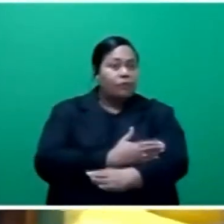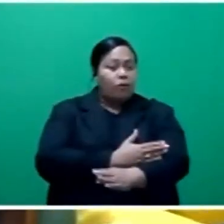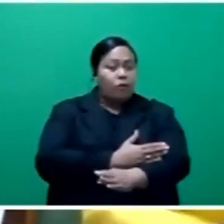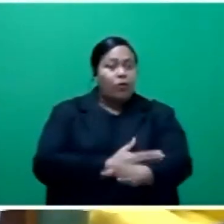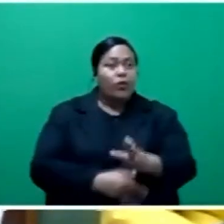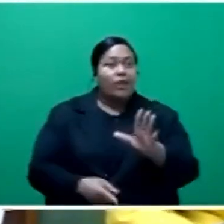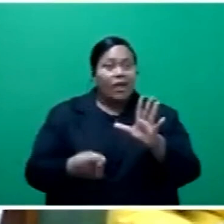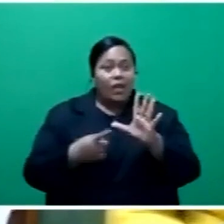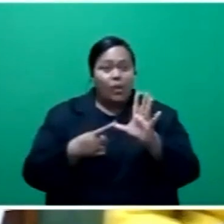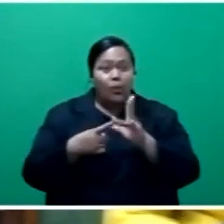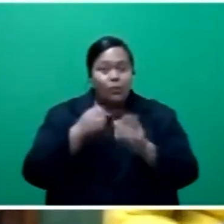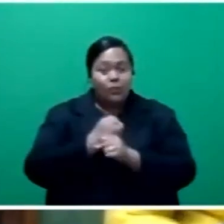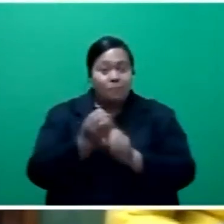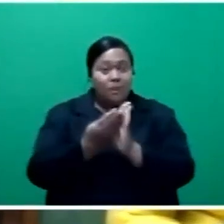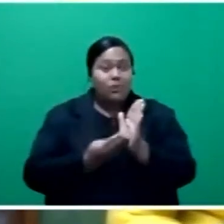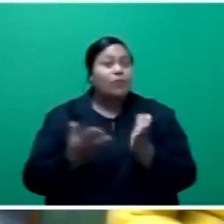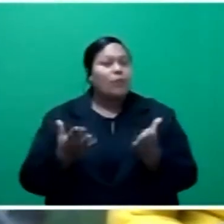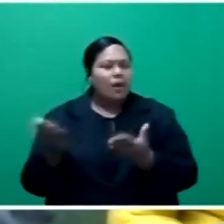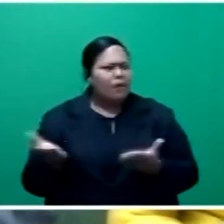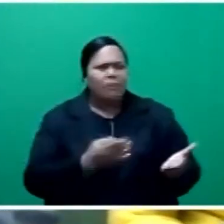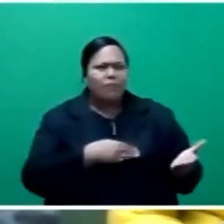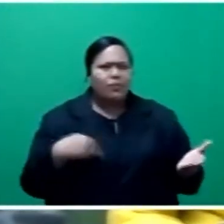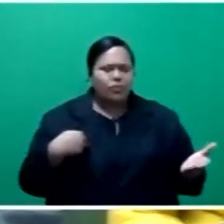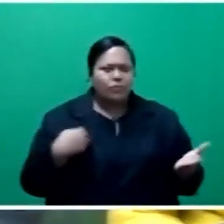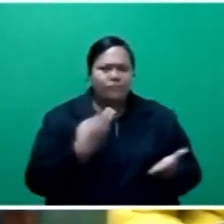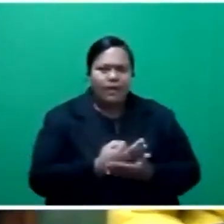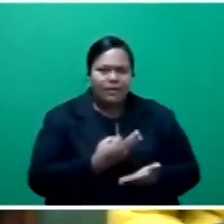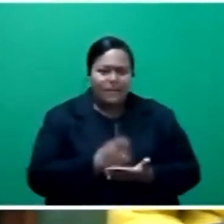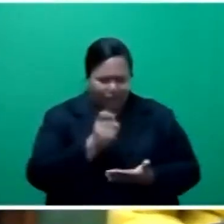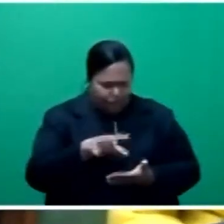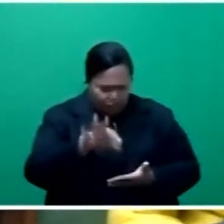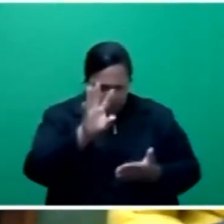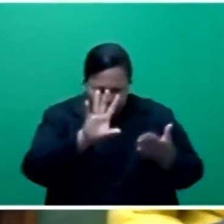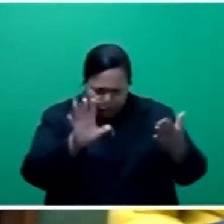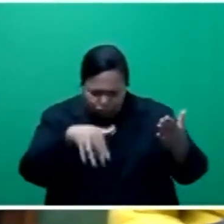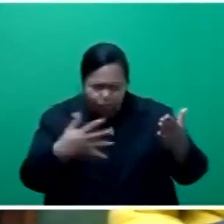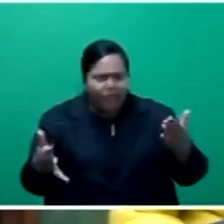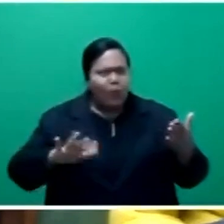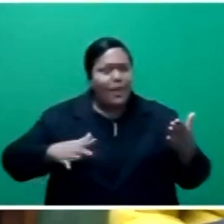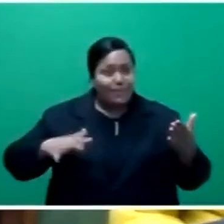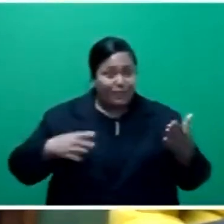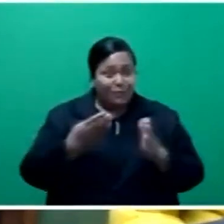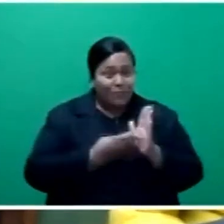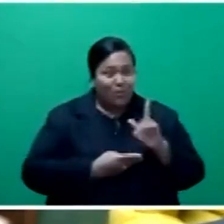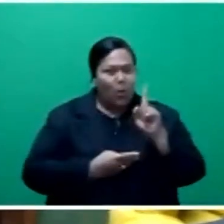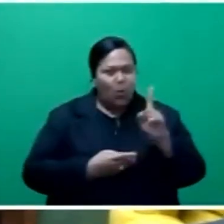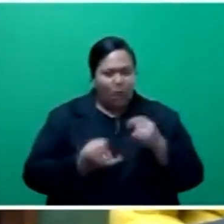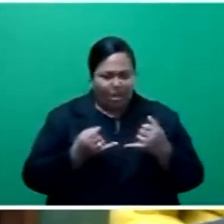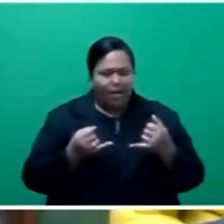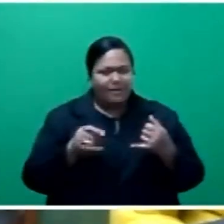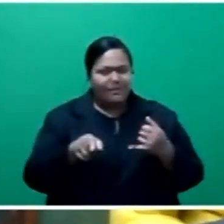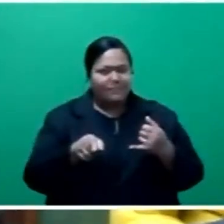used to sit with the Ministry of Finance. If you pick up your budget estimates, you will see they have one line item. Judiciary is one line